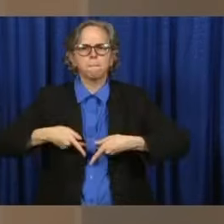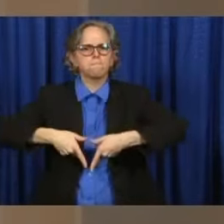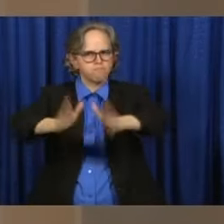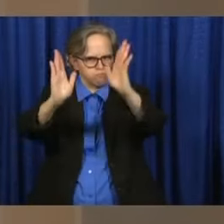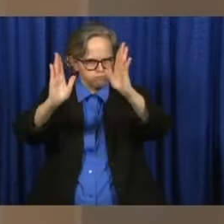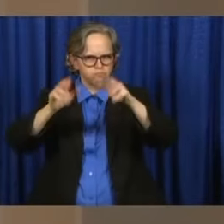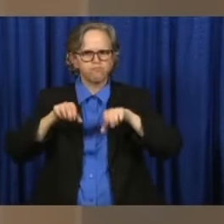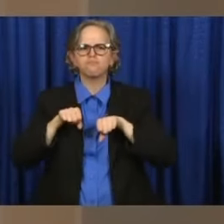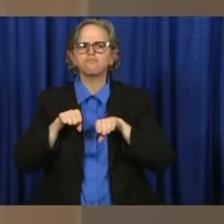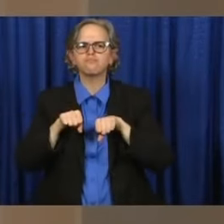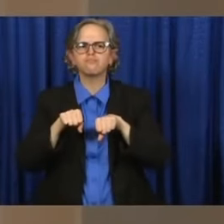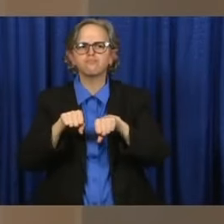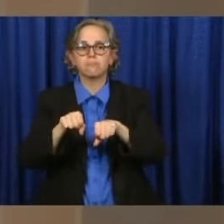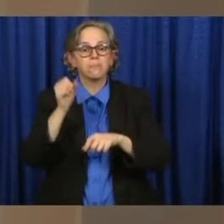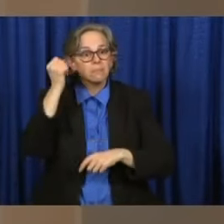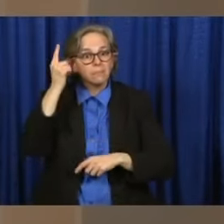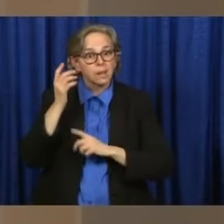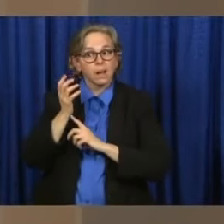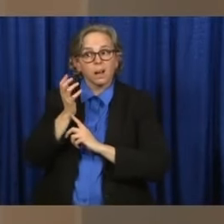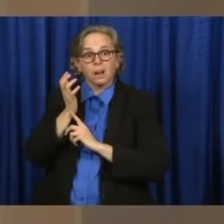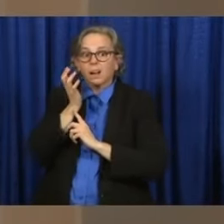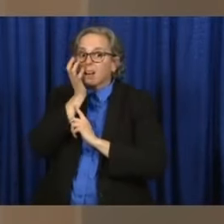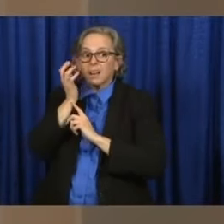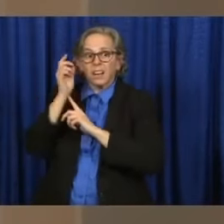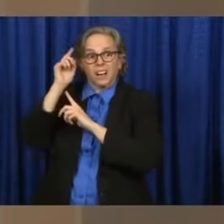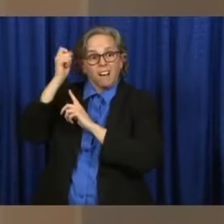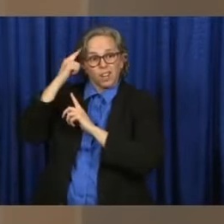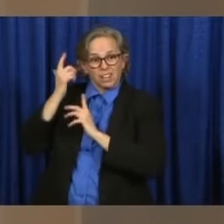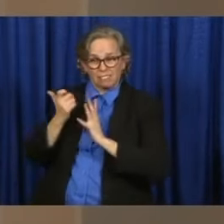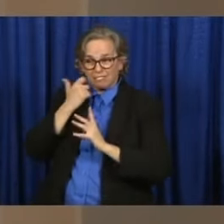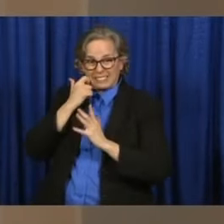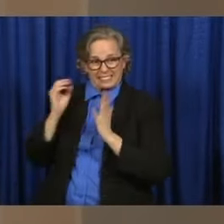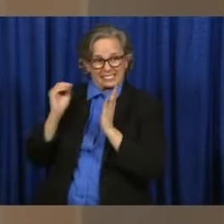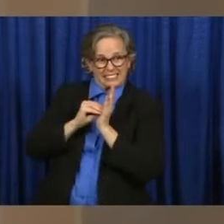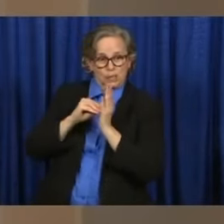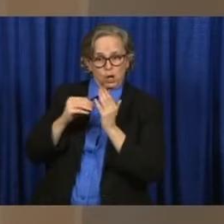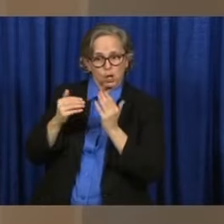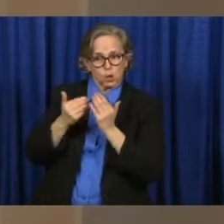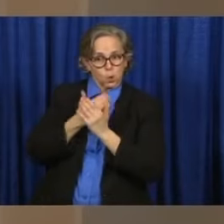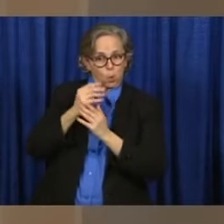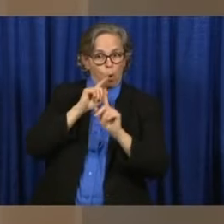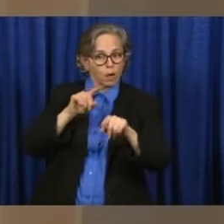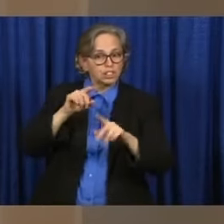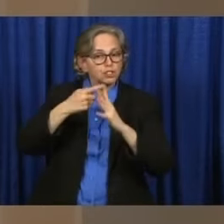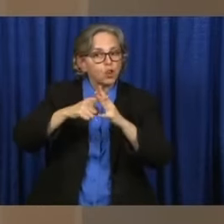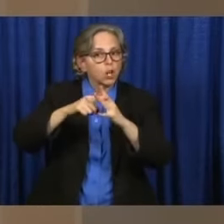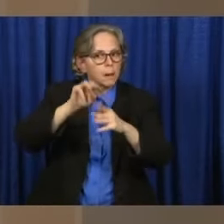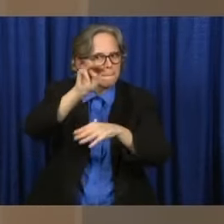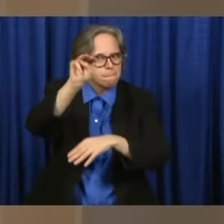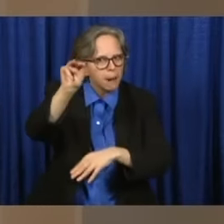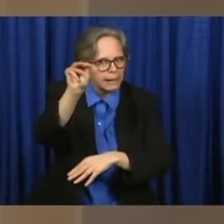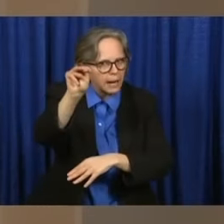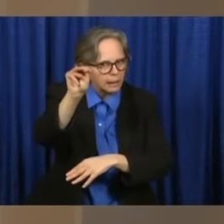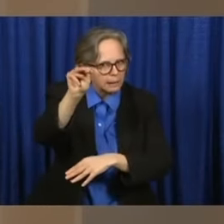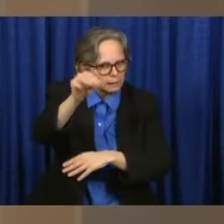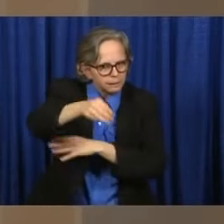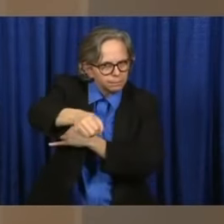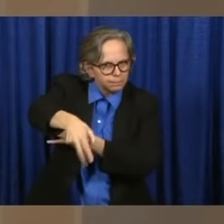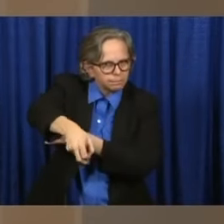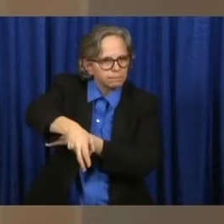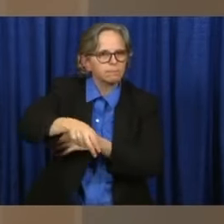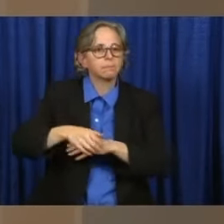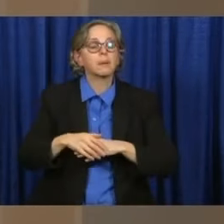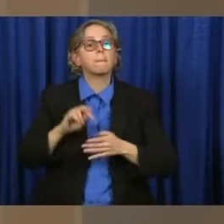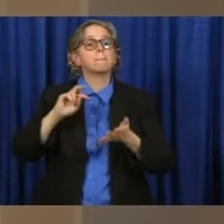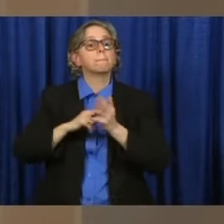Governor mentioned, this doesn't go into effect until Monday, so the dispute resolution component, more information will be coming